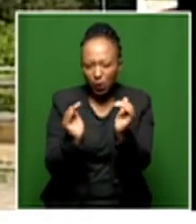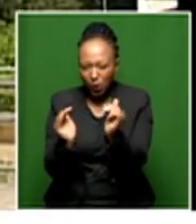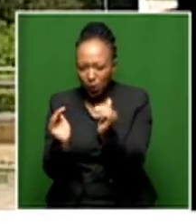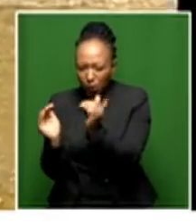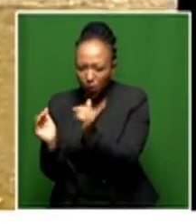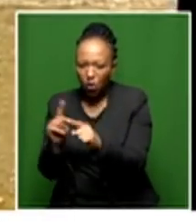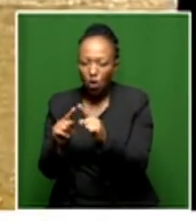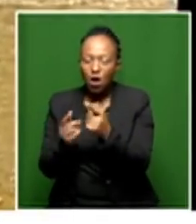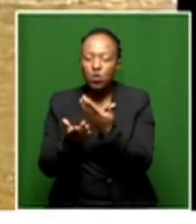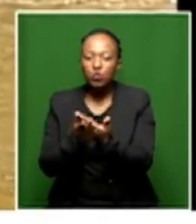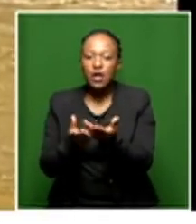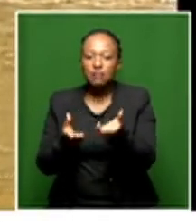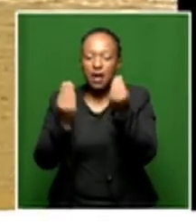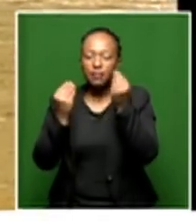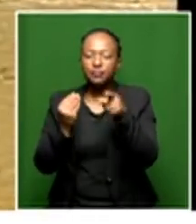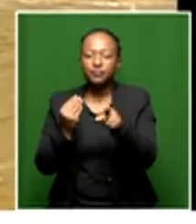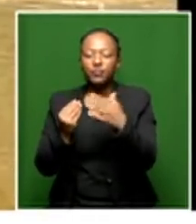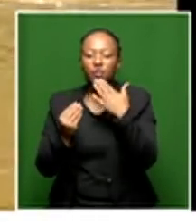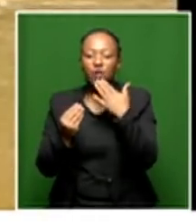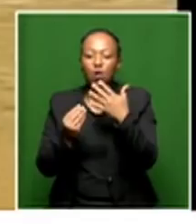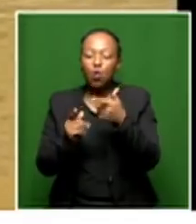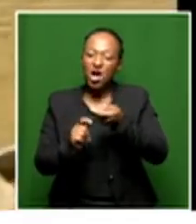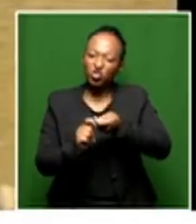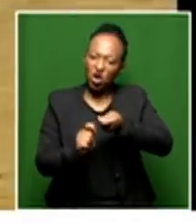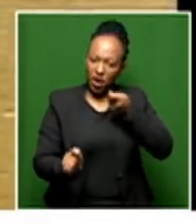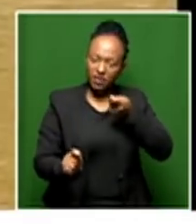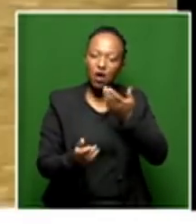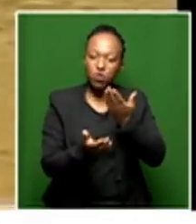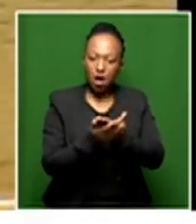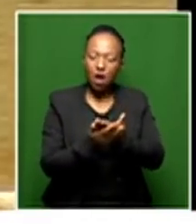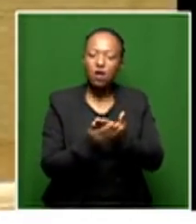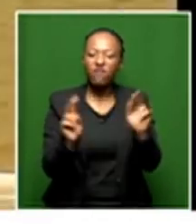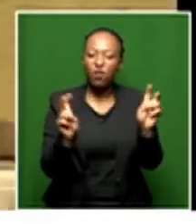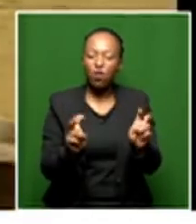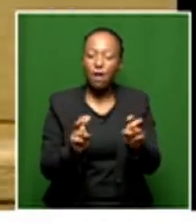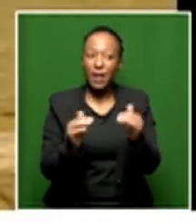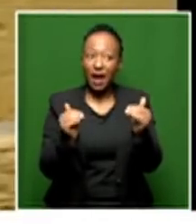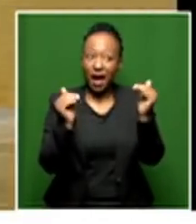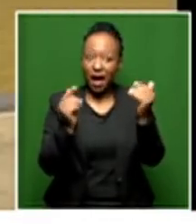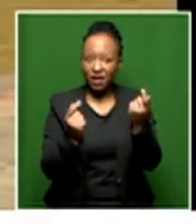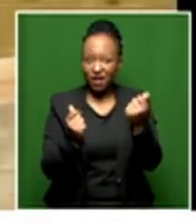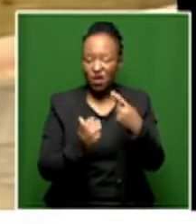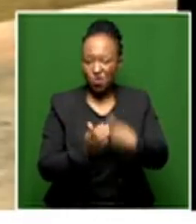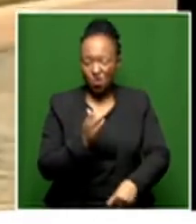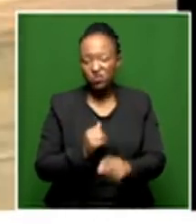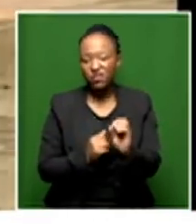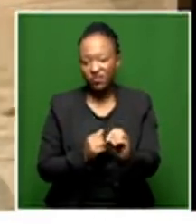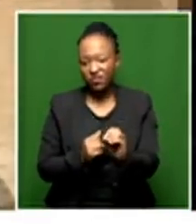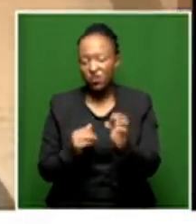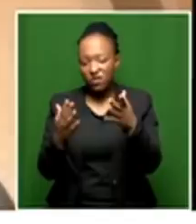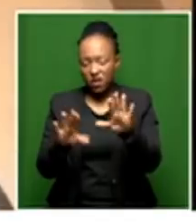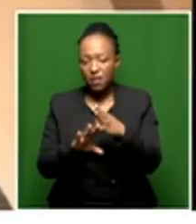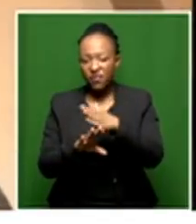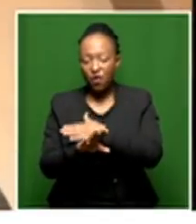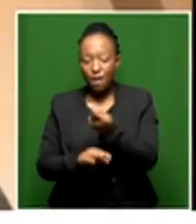can be able to get generators installed there, of course, at a very high cost. We've always spoken